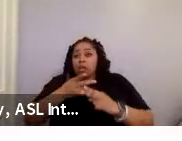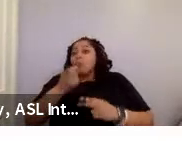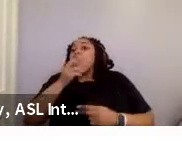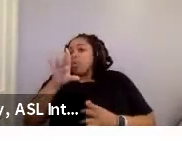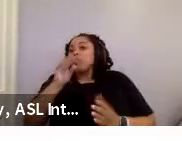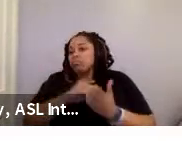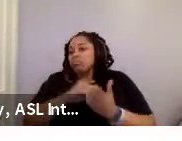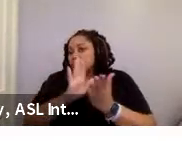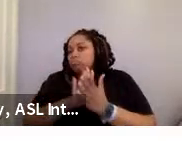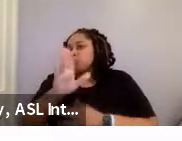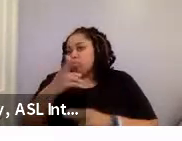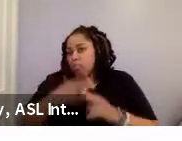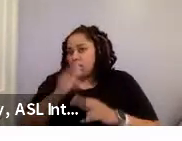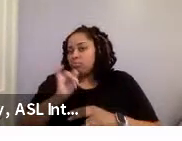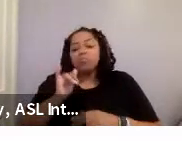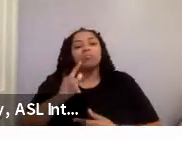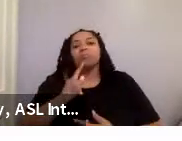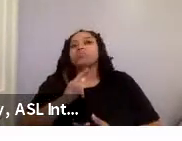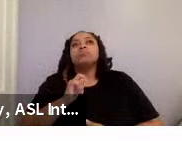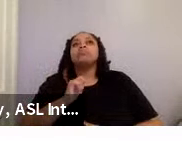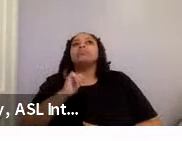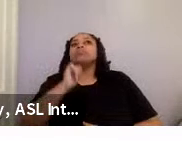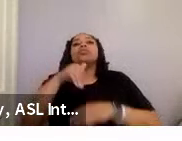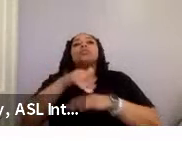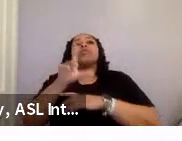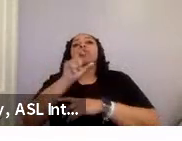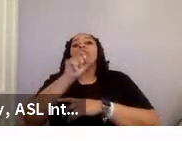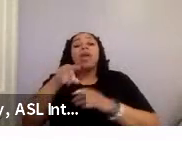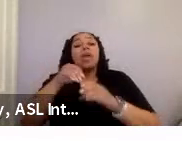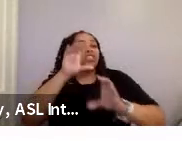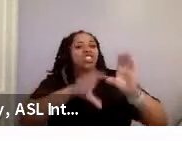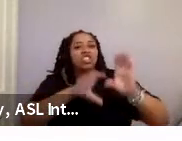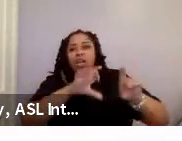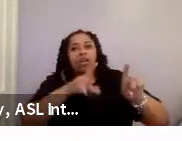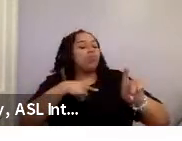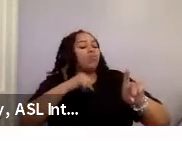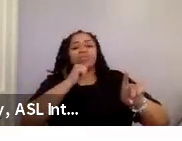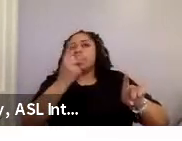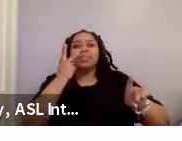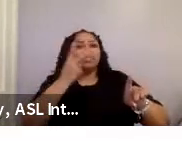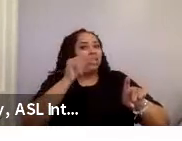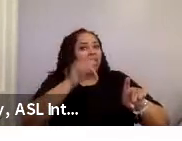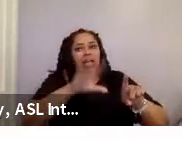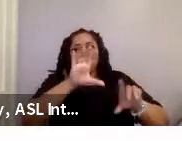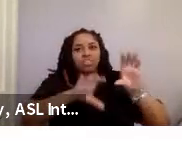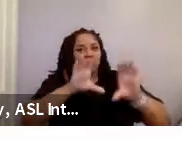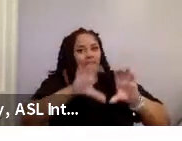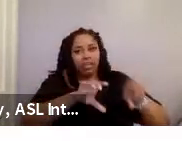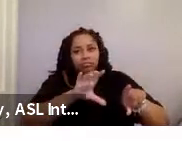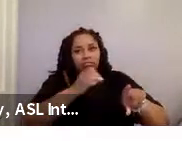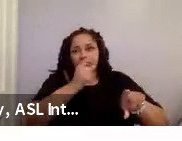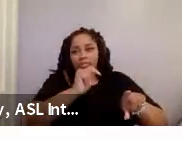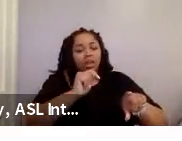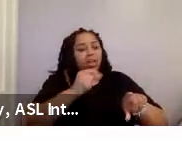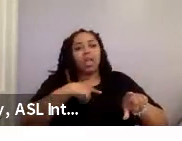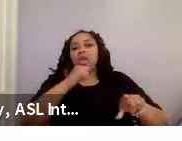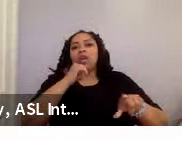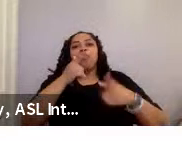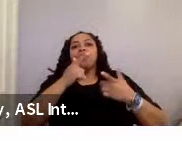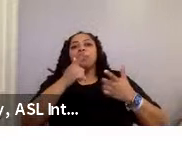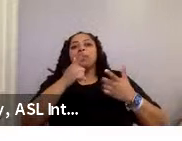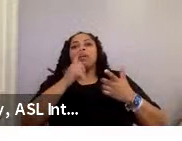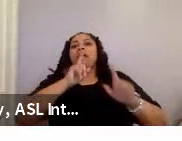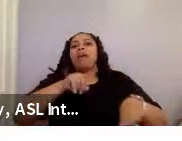submit. Do not submit questions in the chat area. We will not be monitoring this for questions, and we will not be conveying